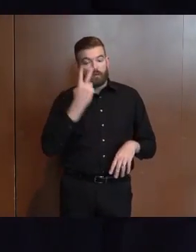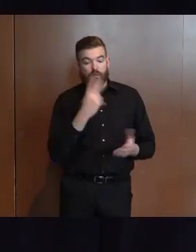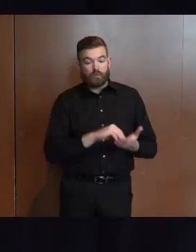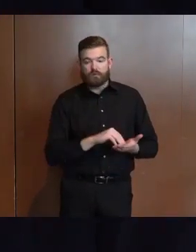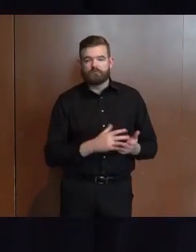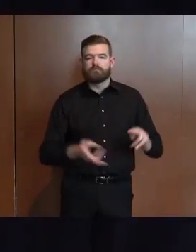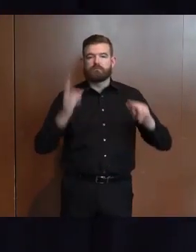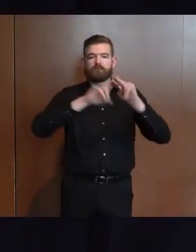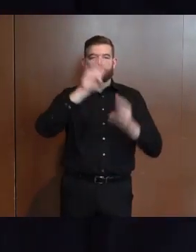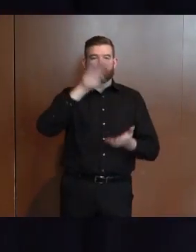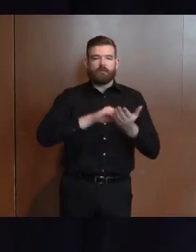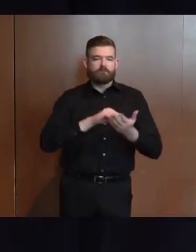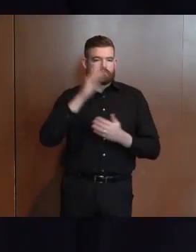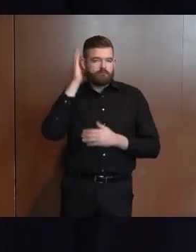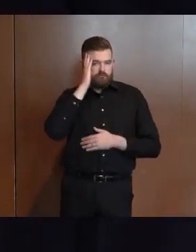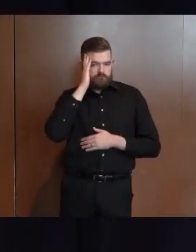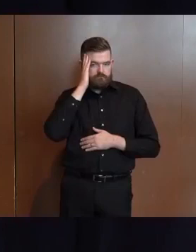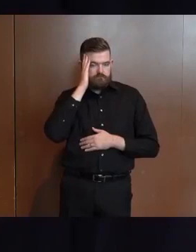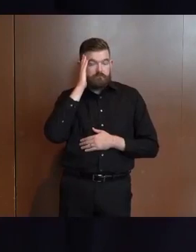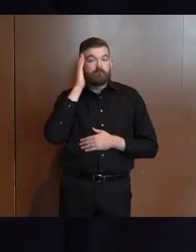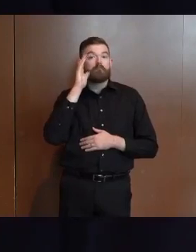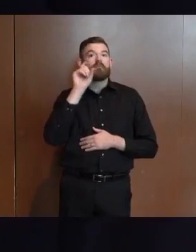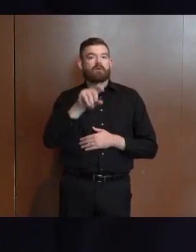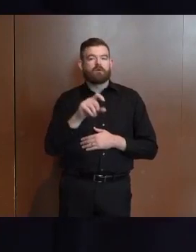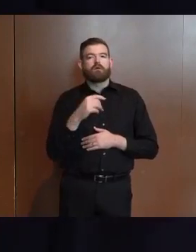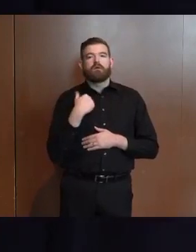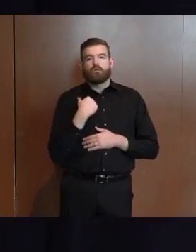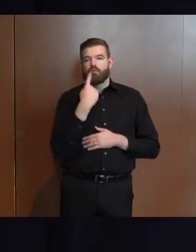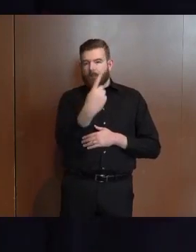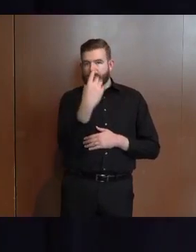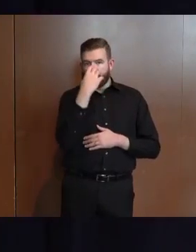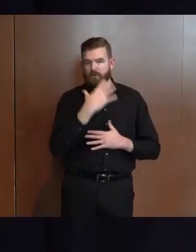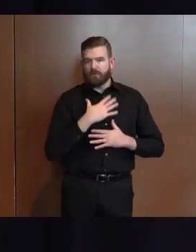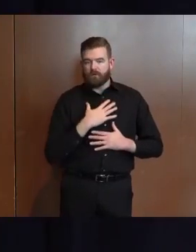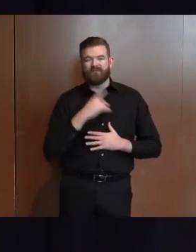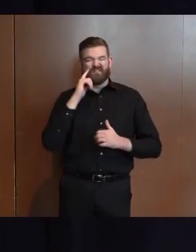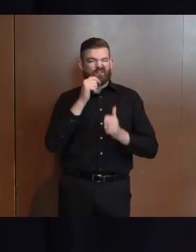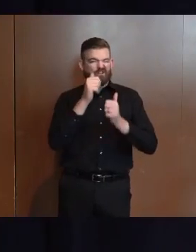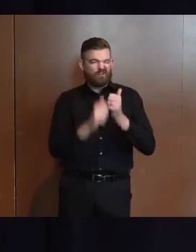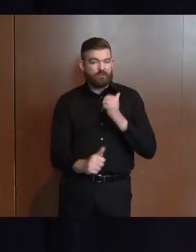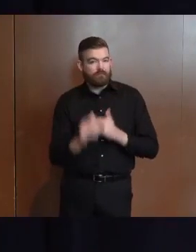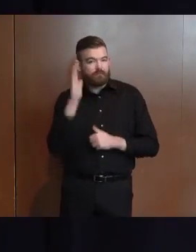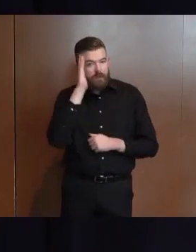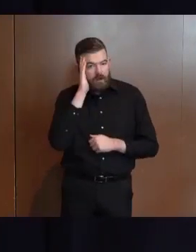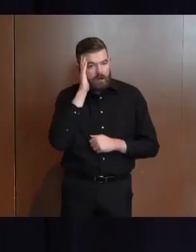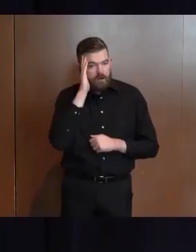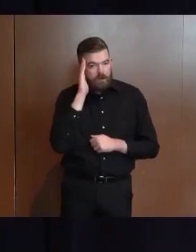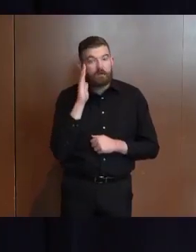each ICU or critical care bed. I think that's where that number comes from.